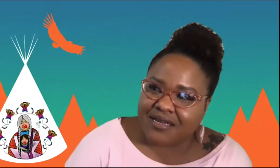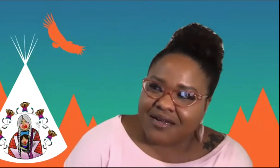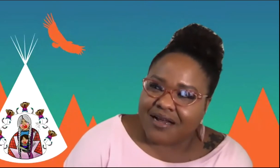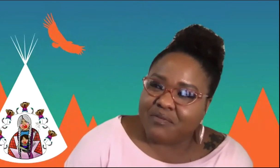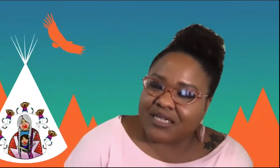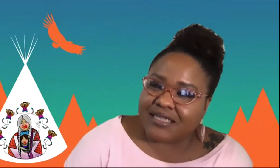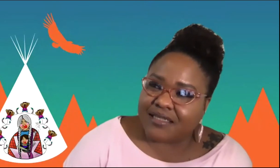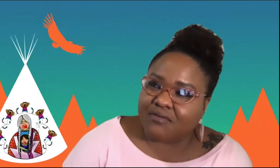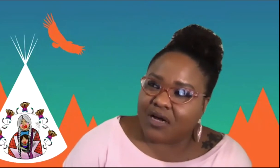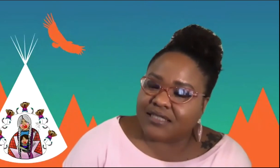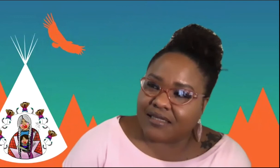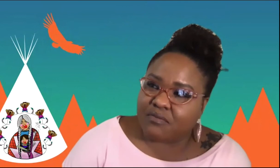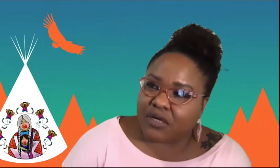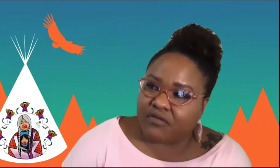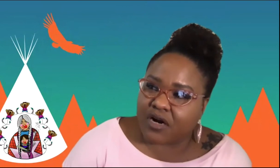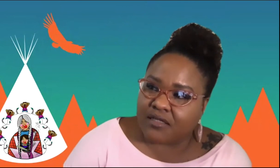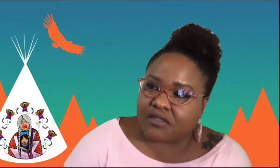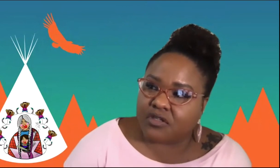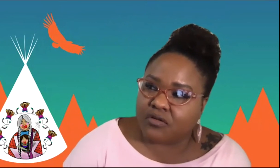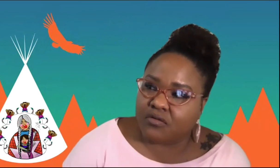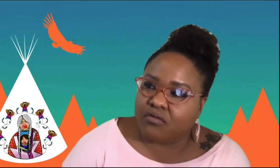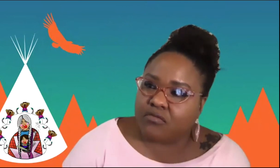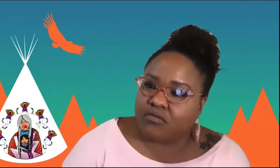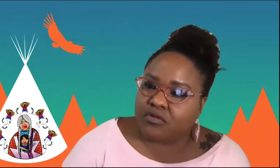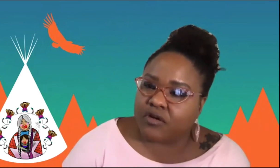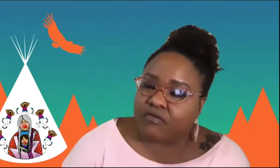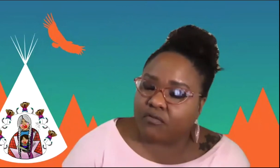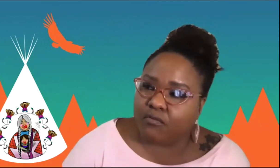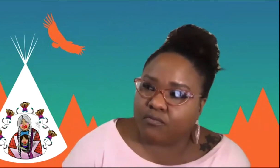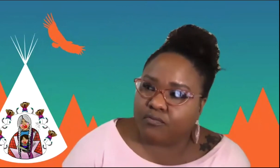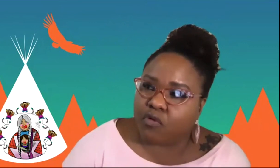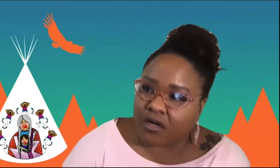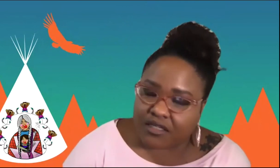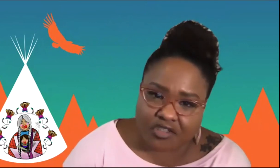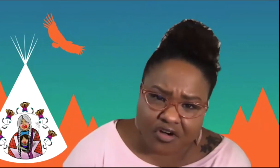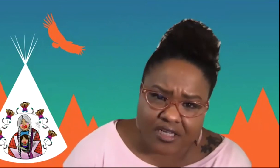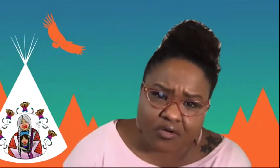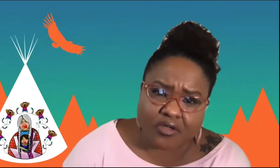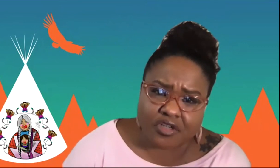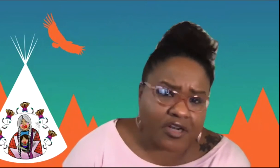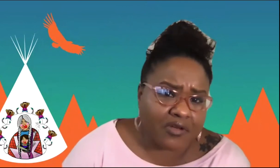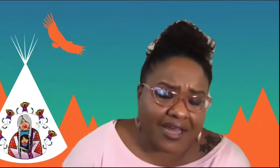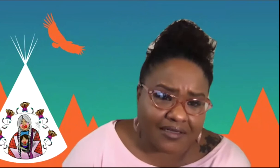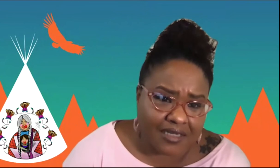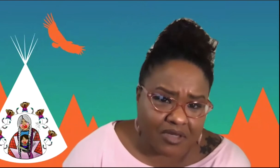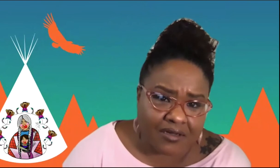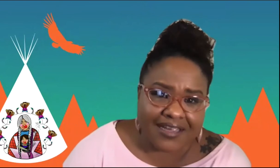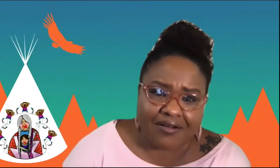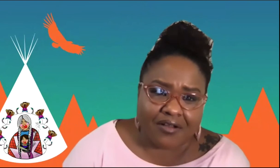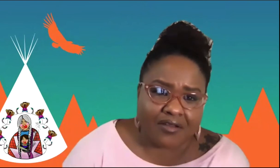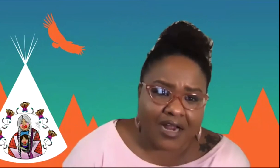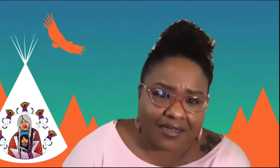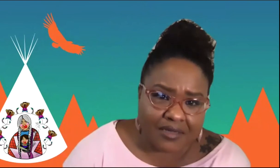I mean, but it takes a bit for us to have walk these journeys or journey with academia